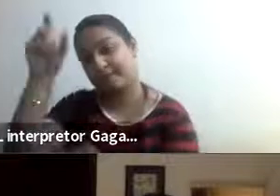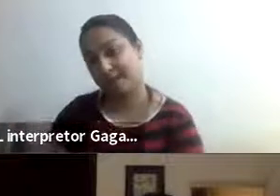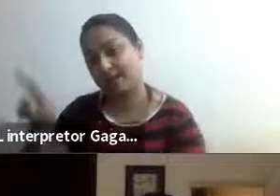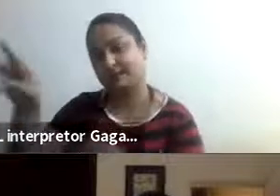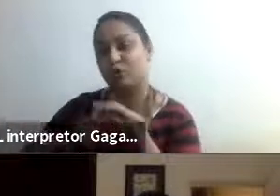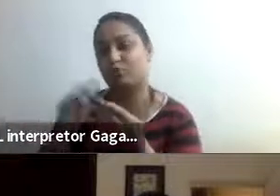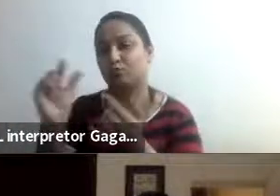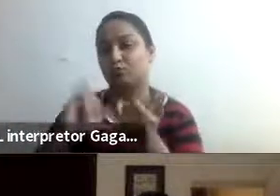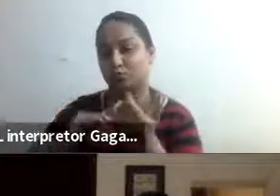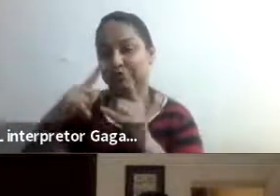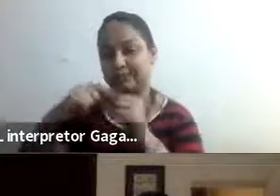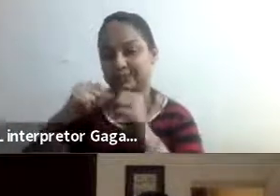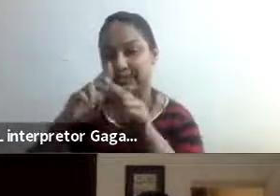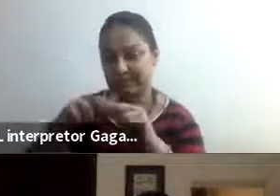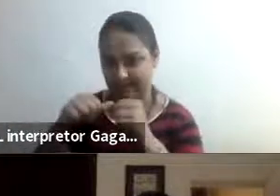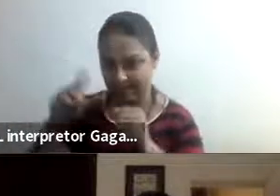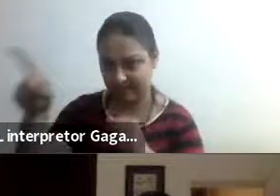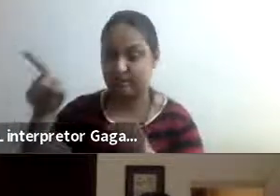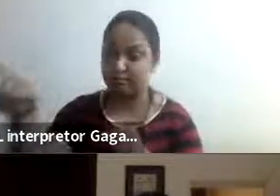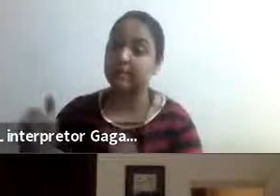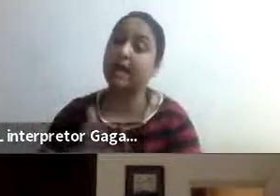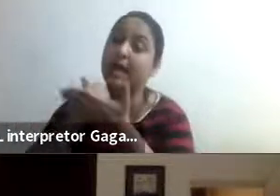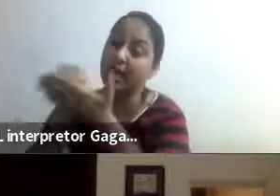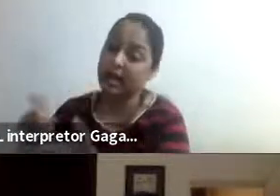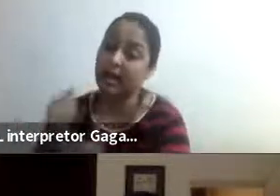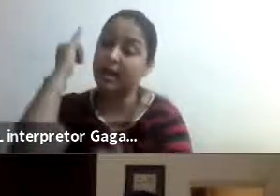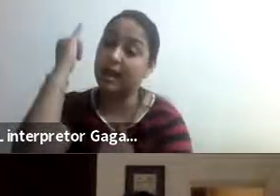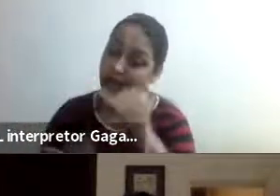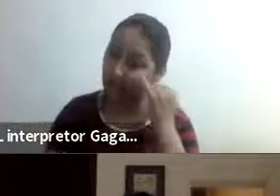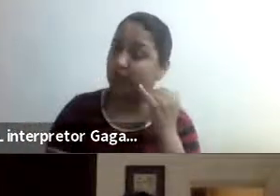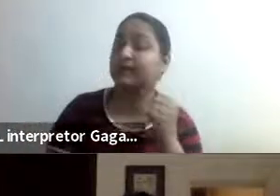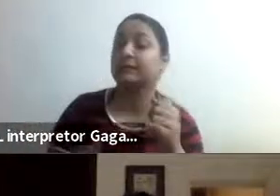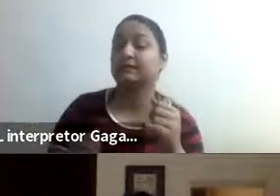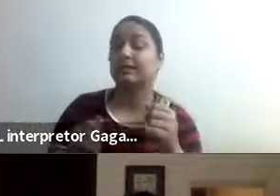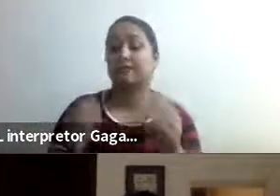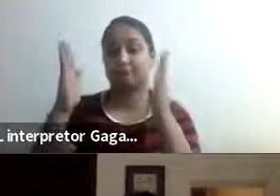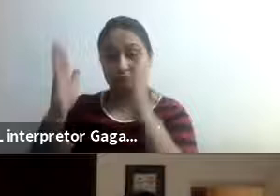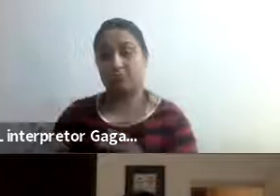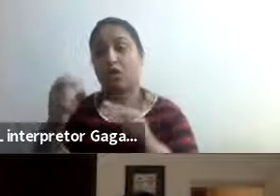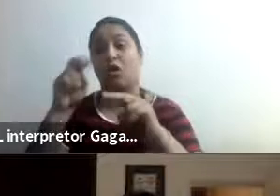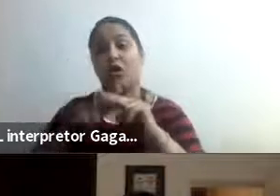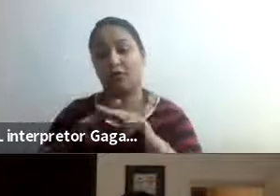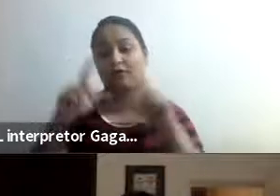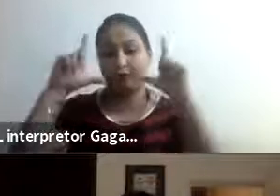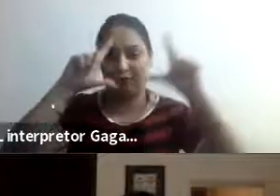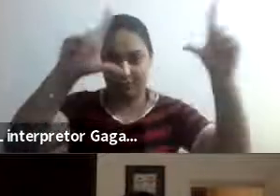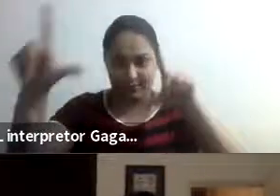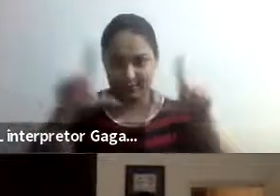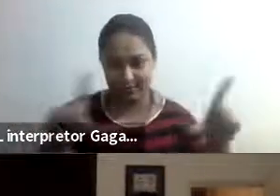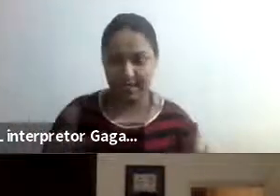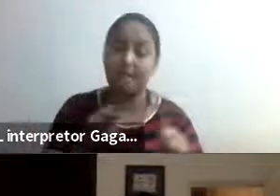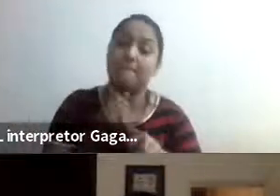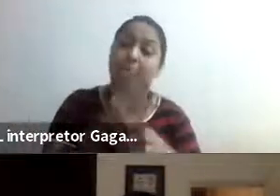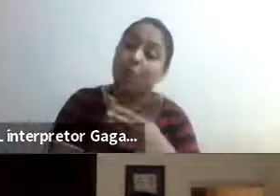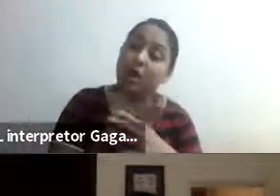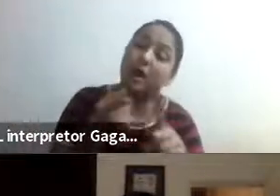Mustafa, and he's now going to take you through the last segment of the exhibition, which is works by Bhuribai, and then